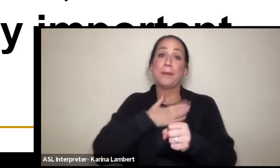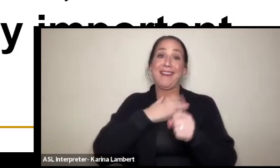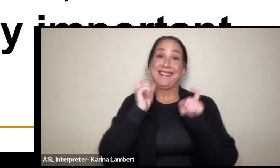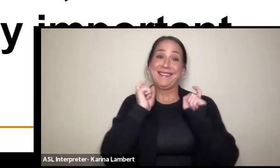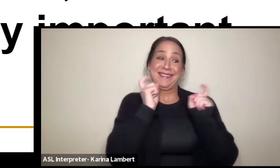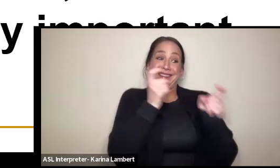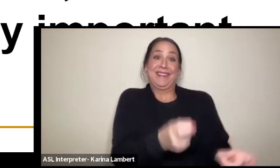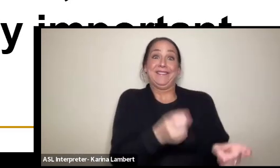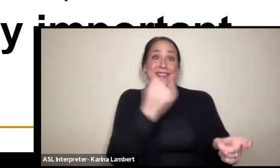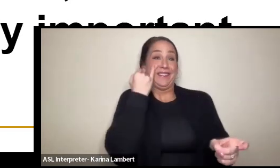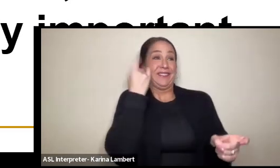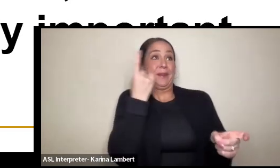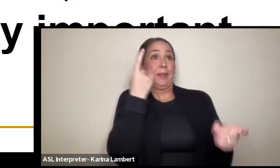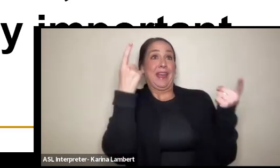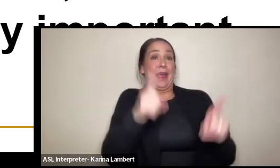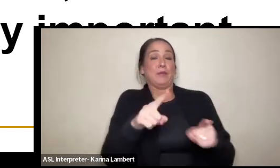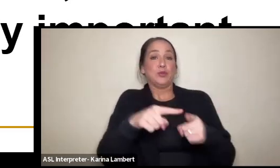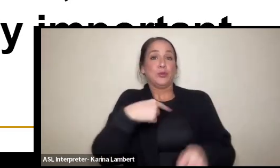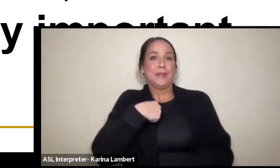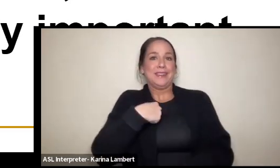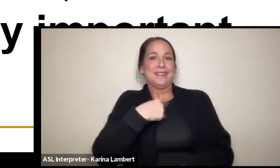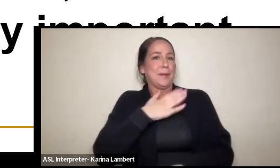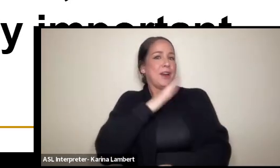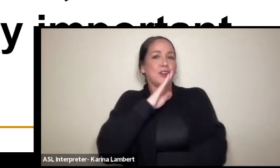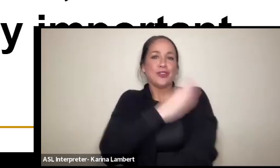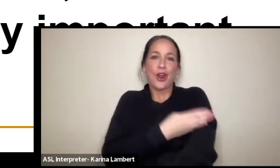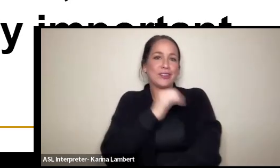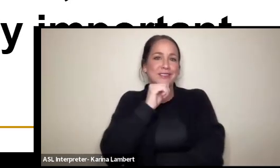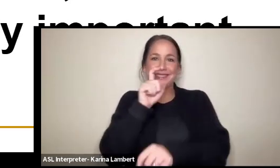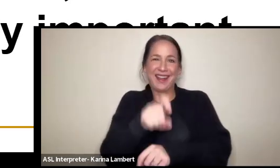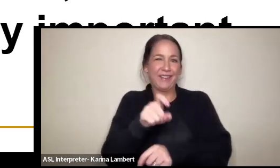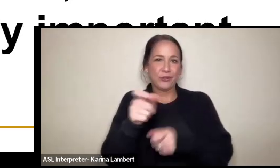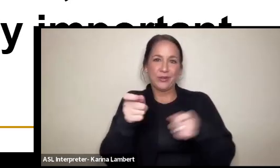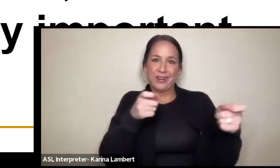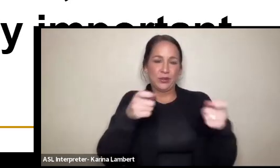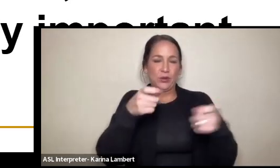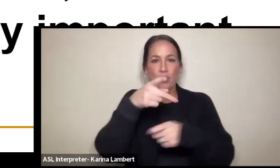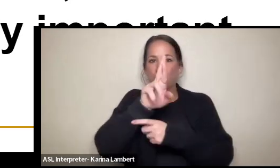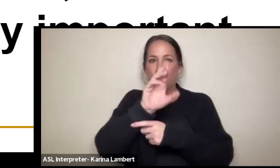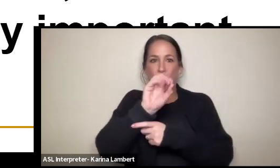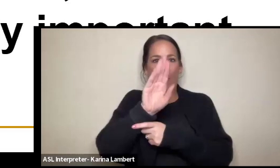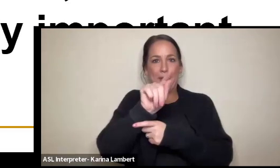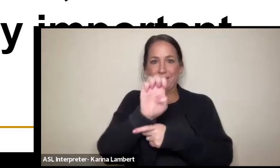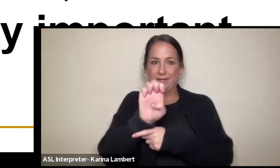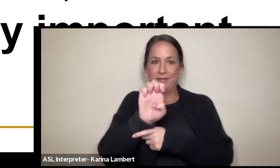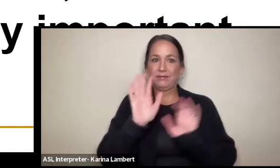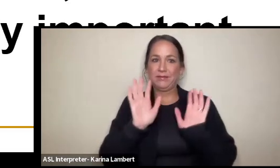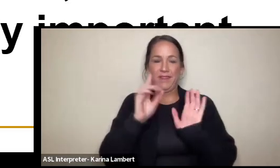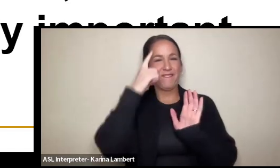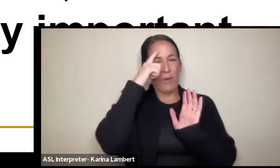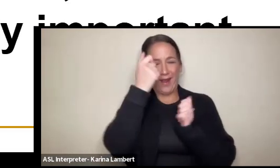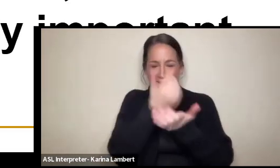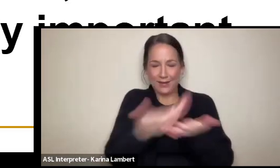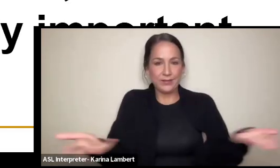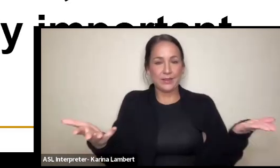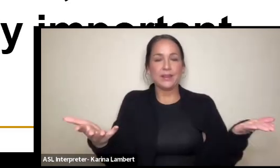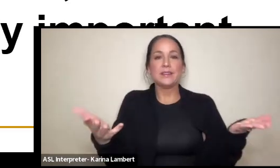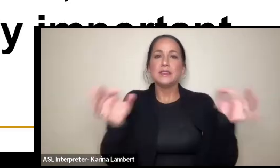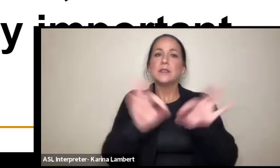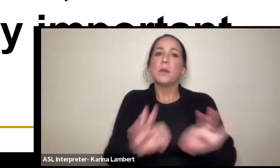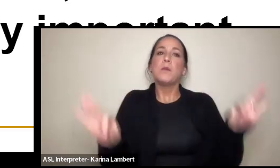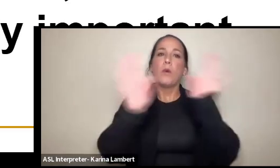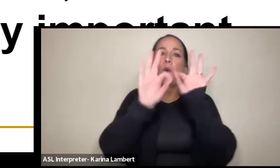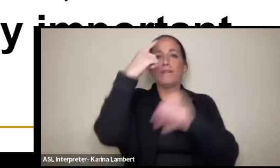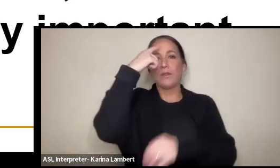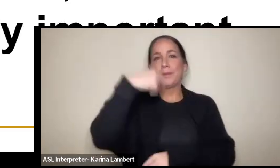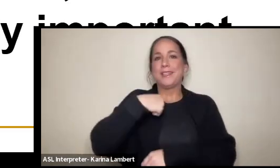something happens to me, she does not have to deal with probate for anything. So it's important for me to establish